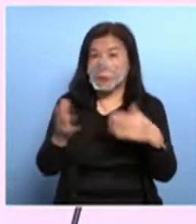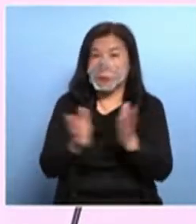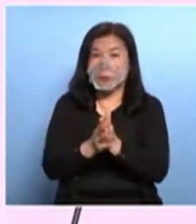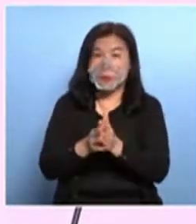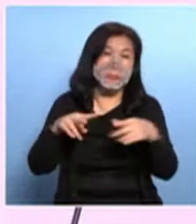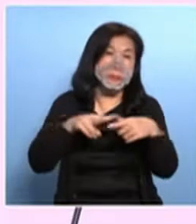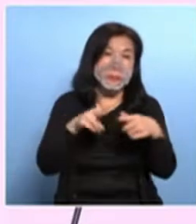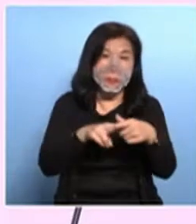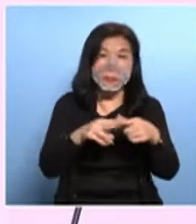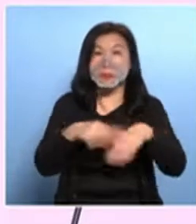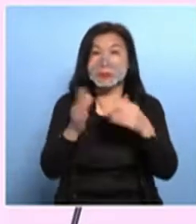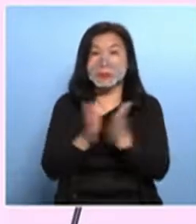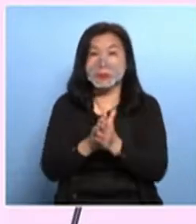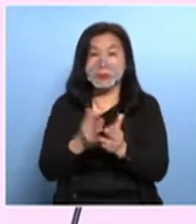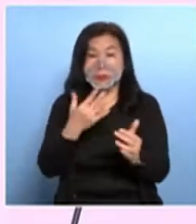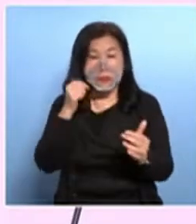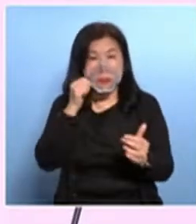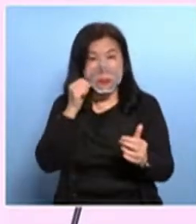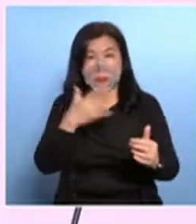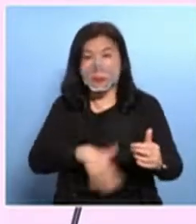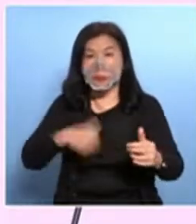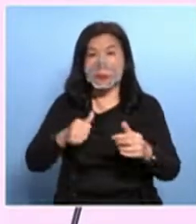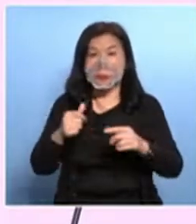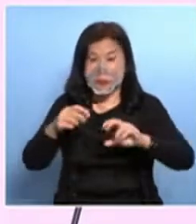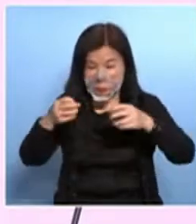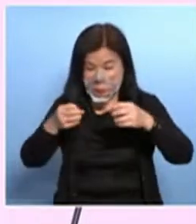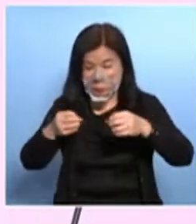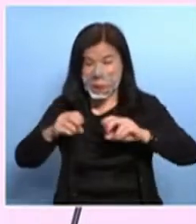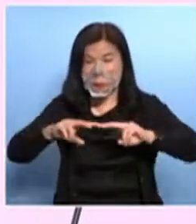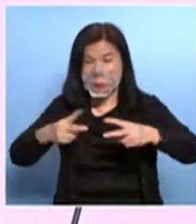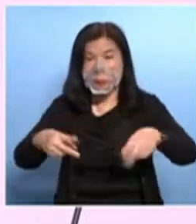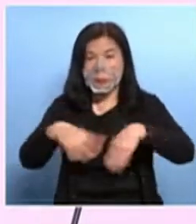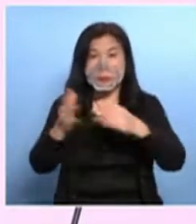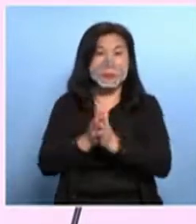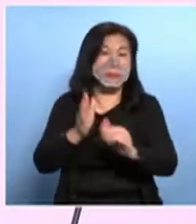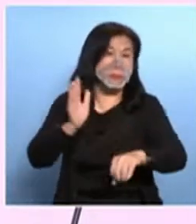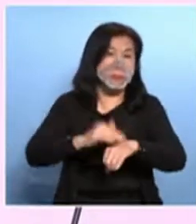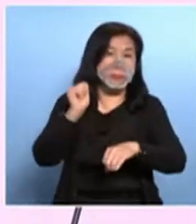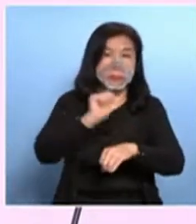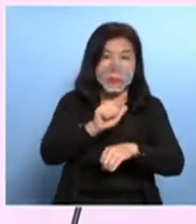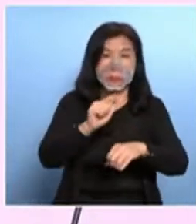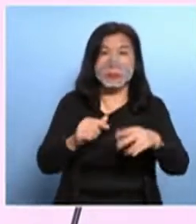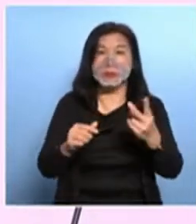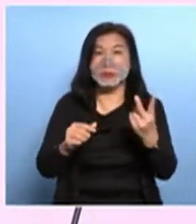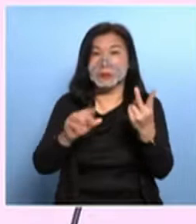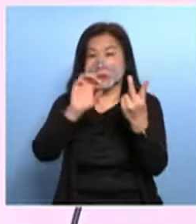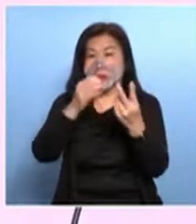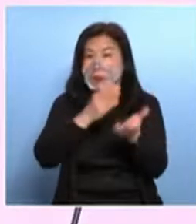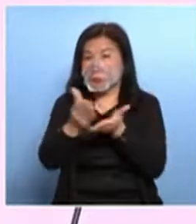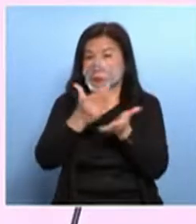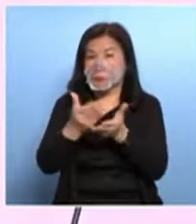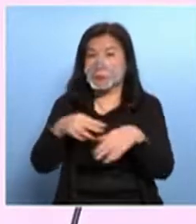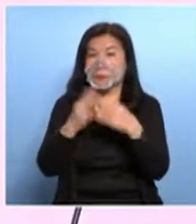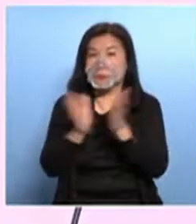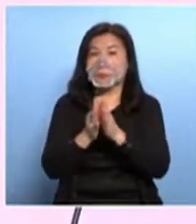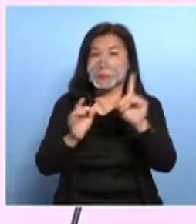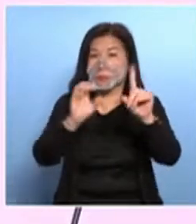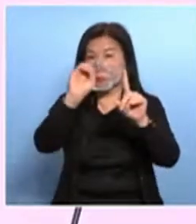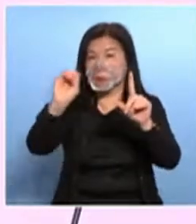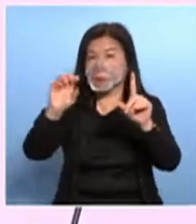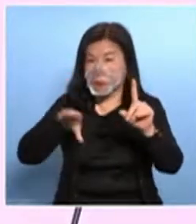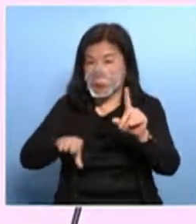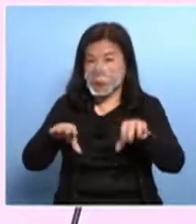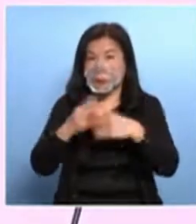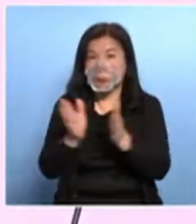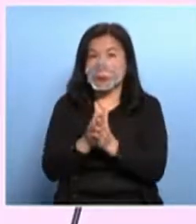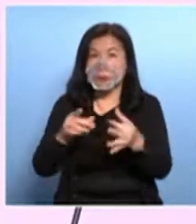Administration, Hong Kong enjoys clear advantages in promoting research and fostering development of industries in life and health disciplines.